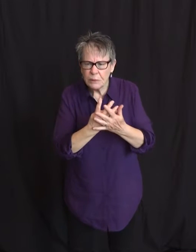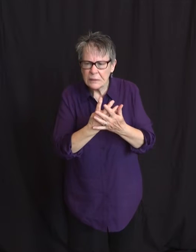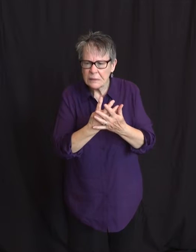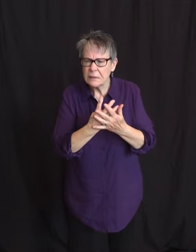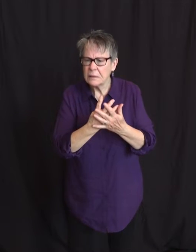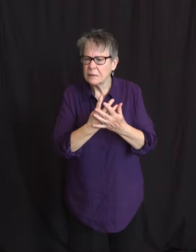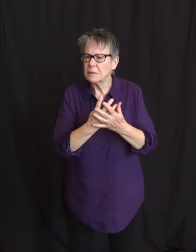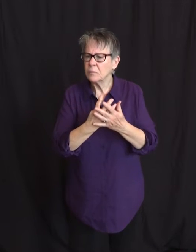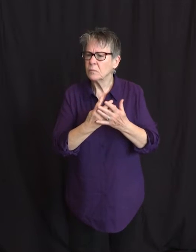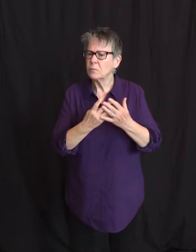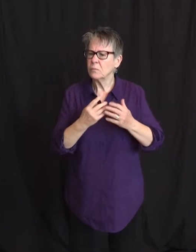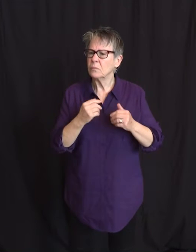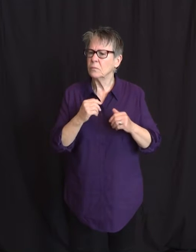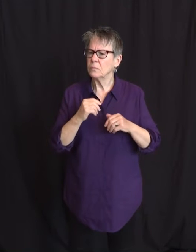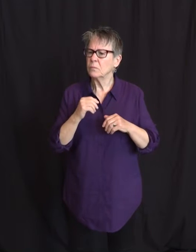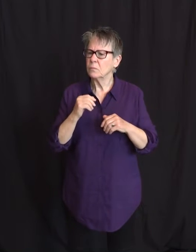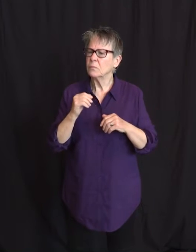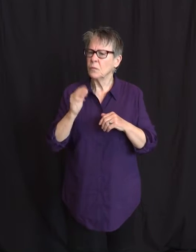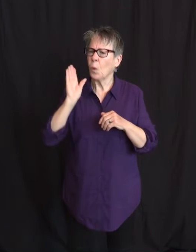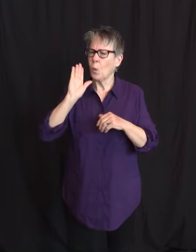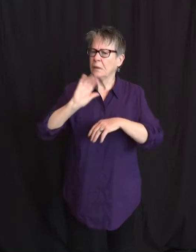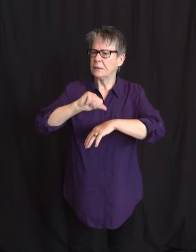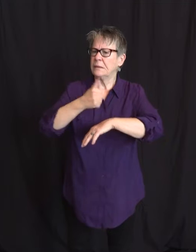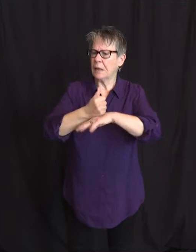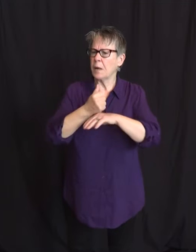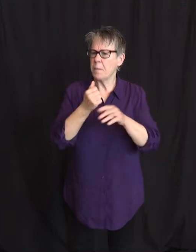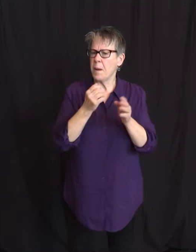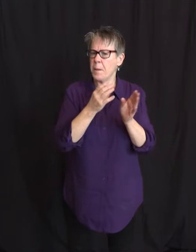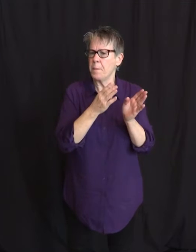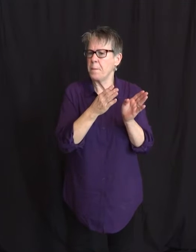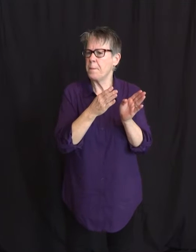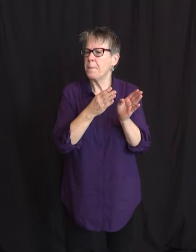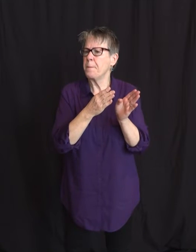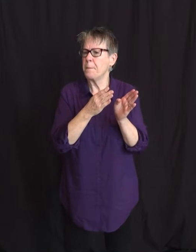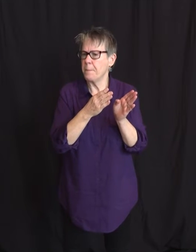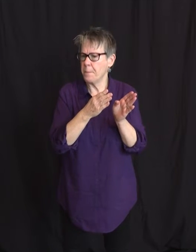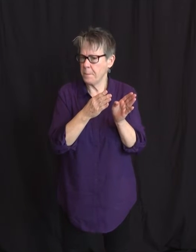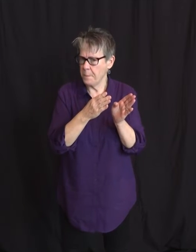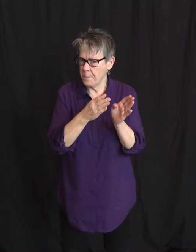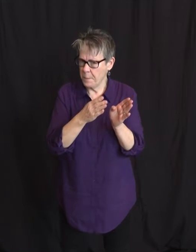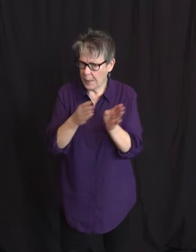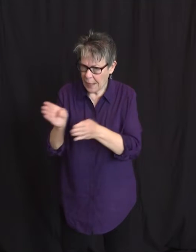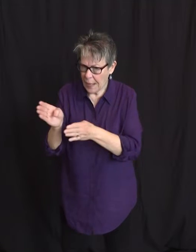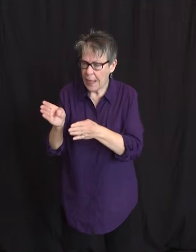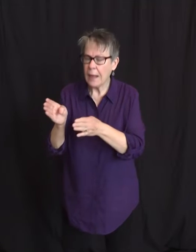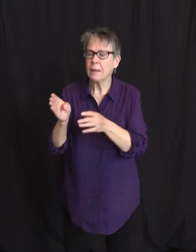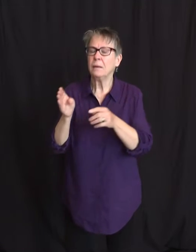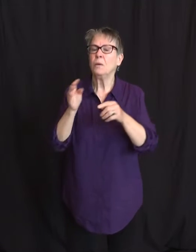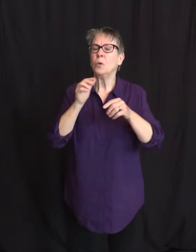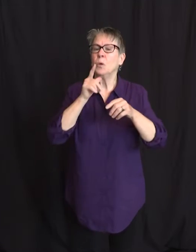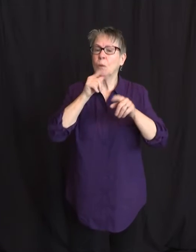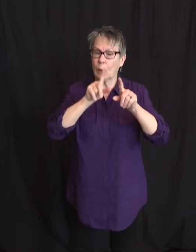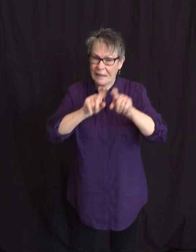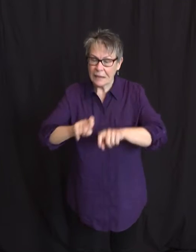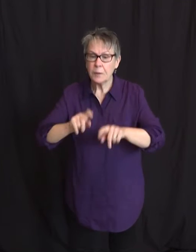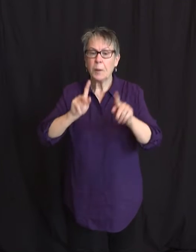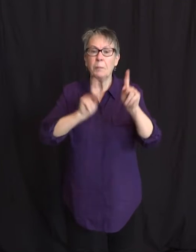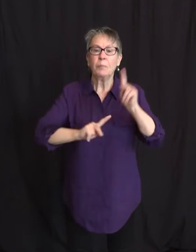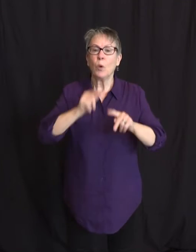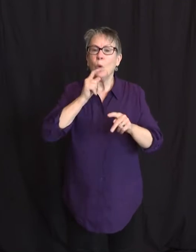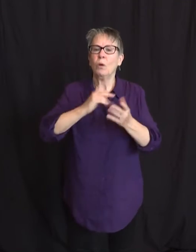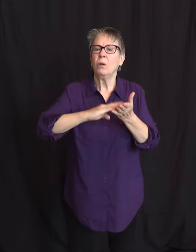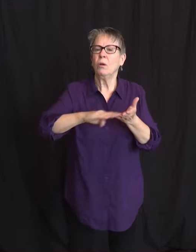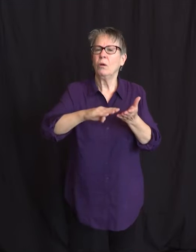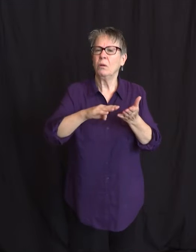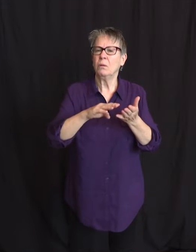to your executive order, and with the commissioner, we're working on a broader plan for the prison population and staff. I think that's going to be on